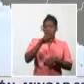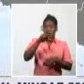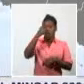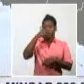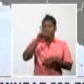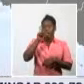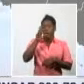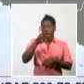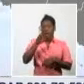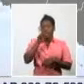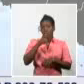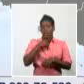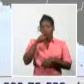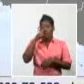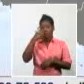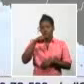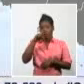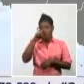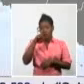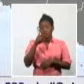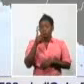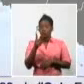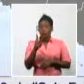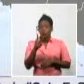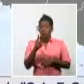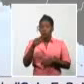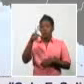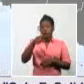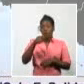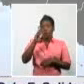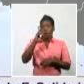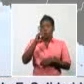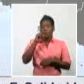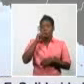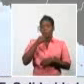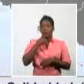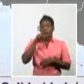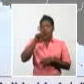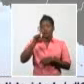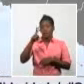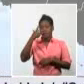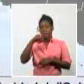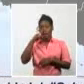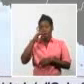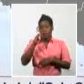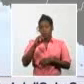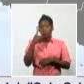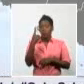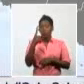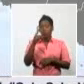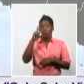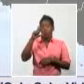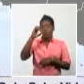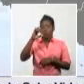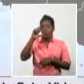the 48, 24 are female and 24 are male,